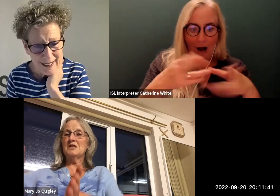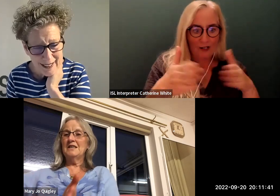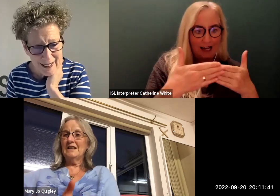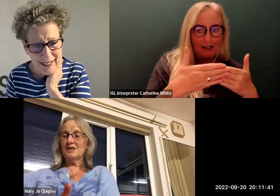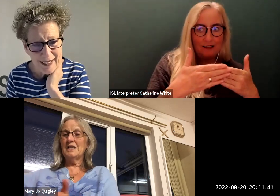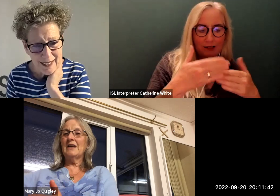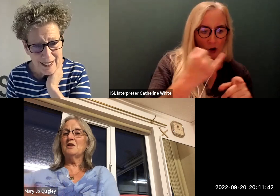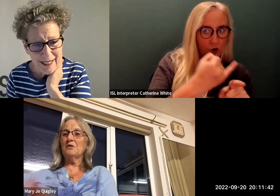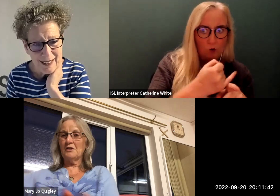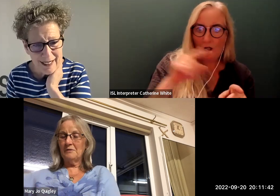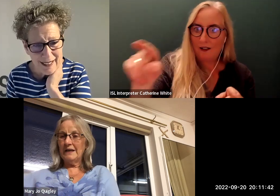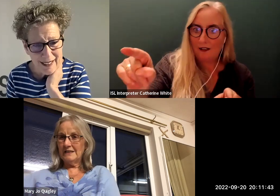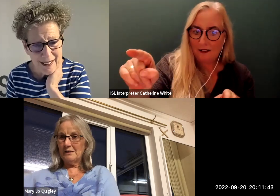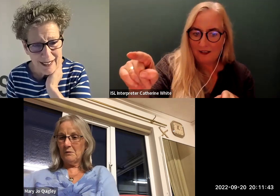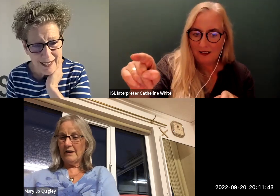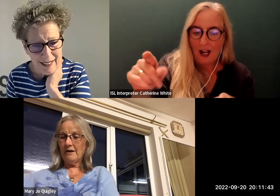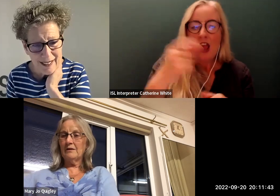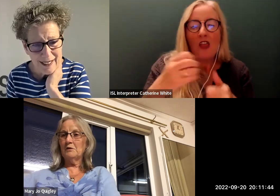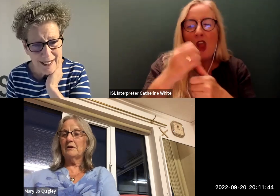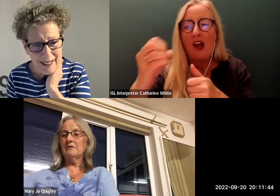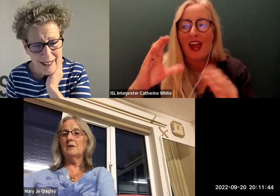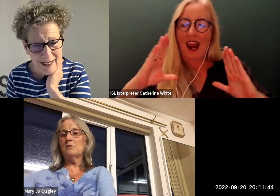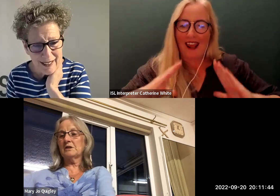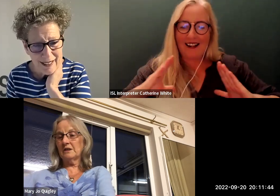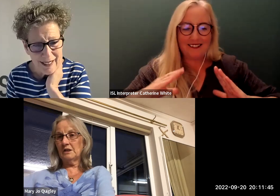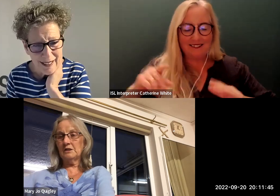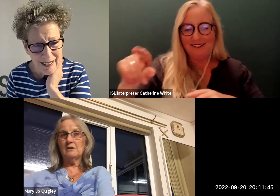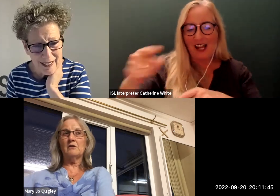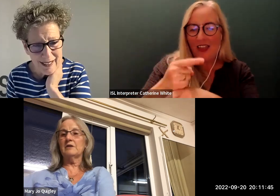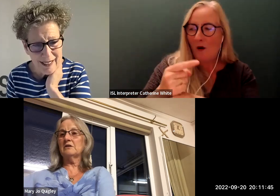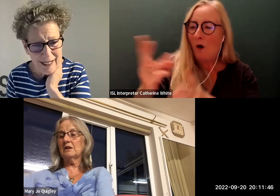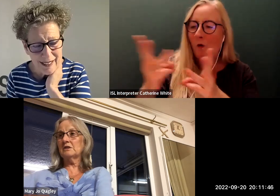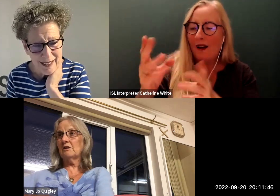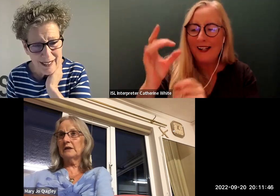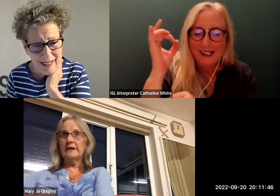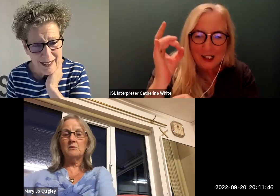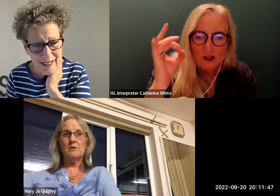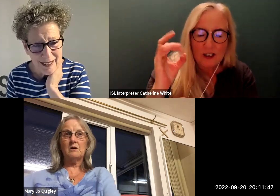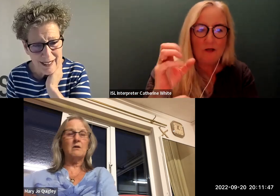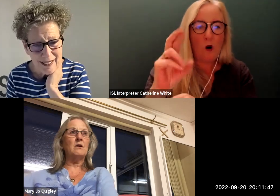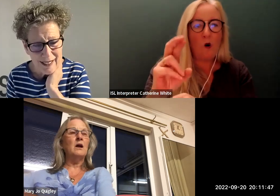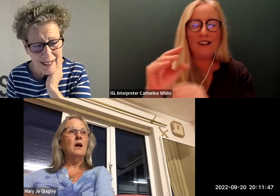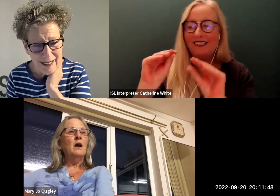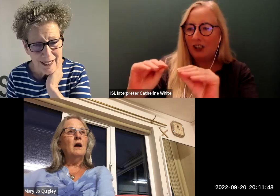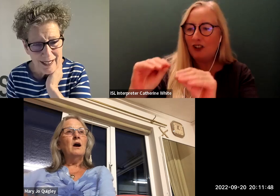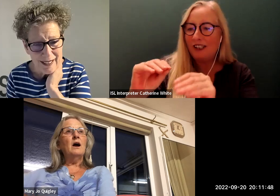So she and the other ladies that were there, they worked in the kitchen, or they taught lace work,